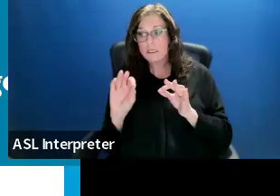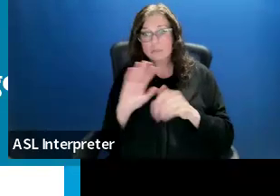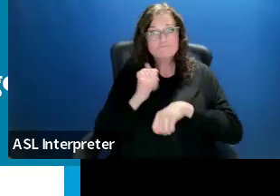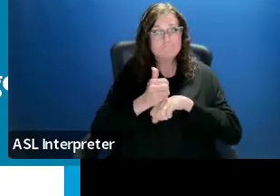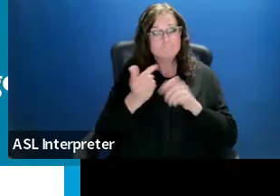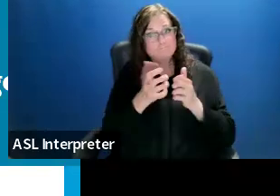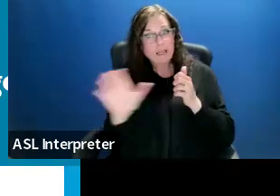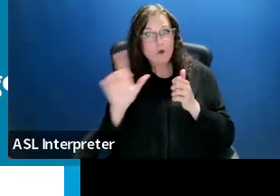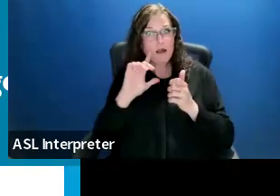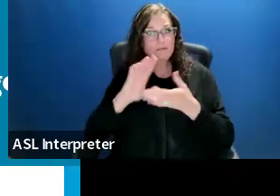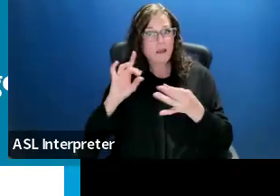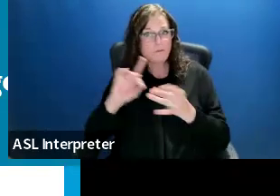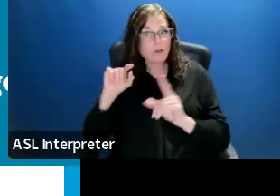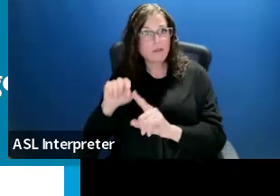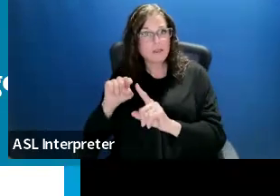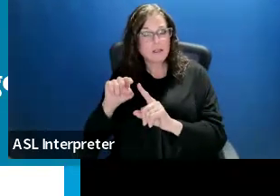spin-off novel